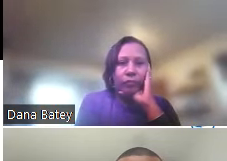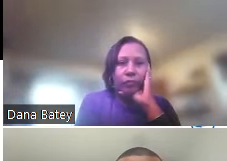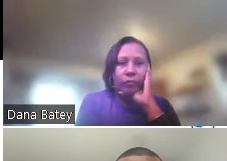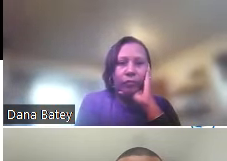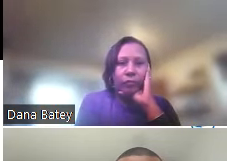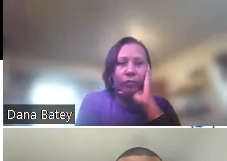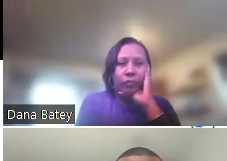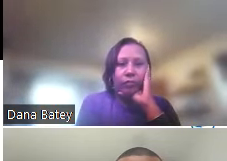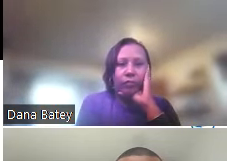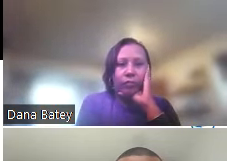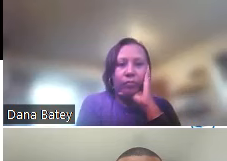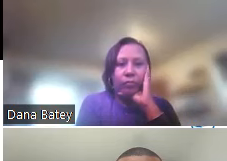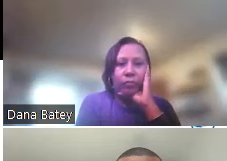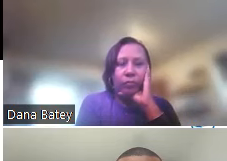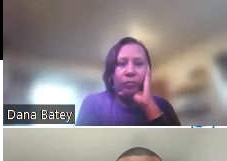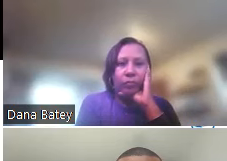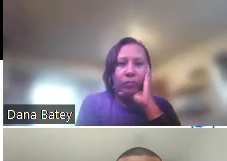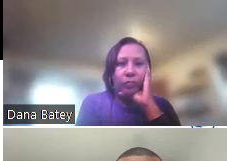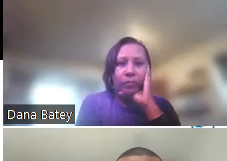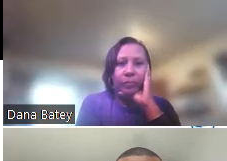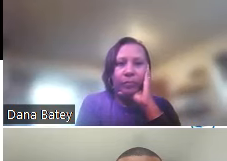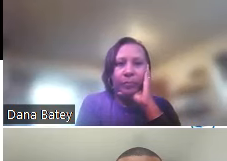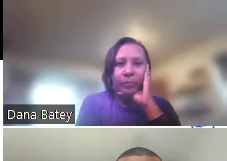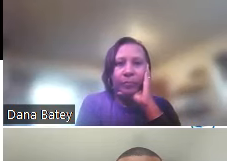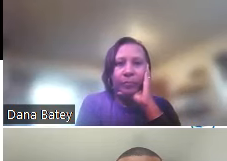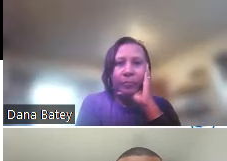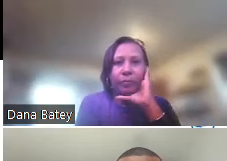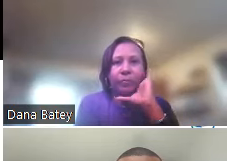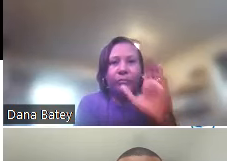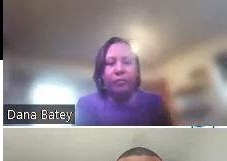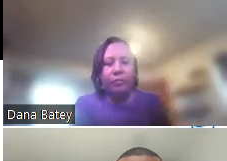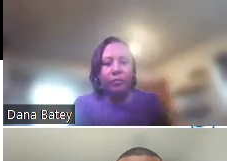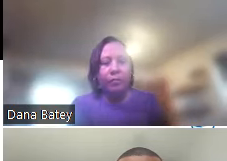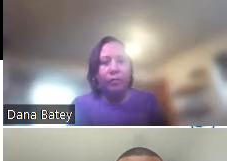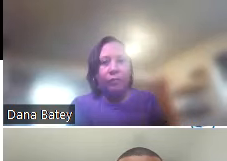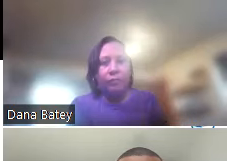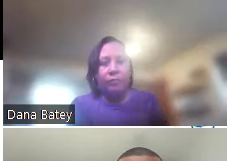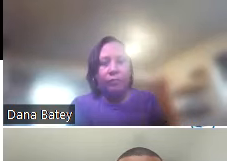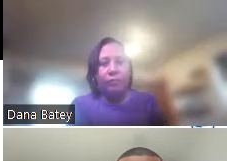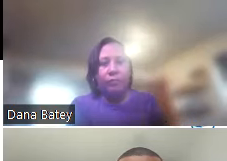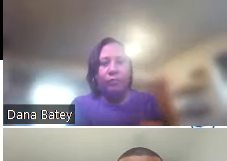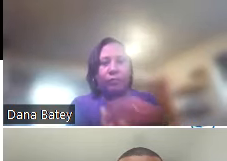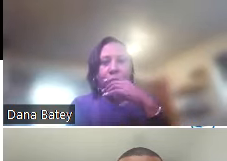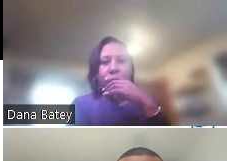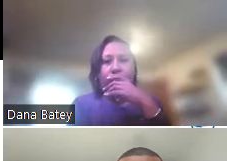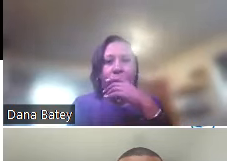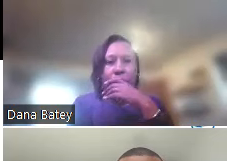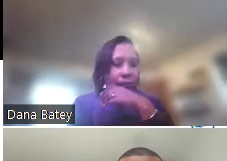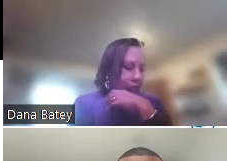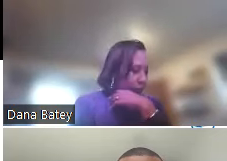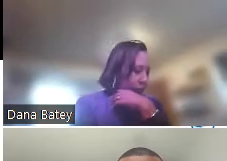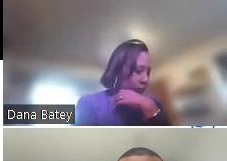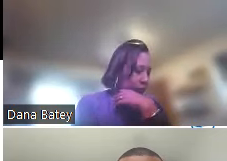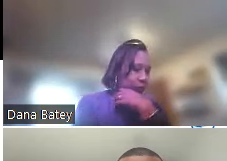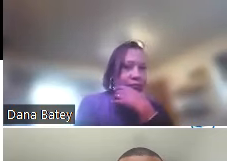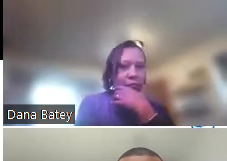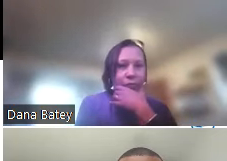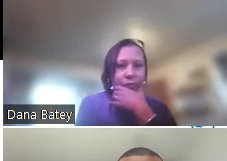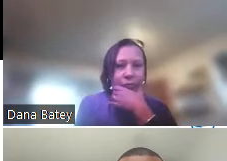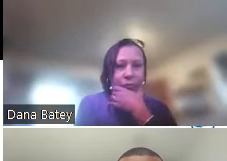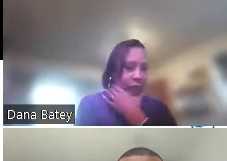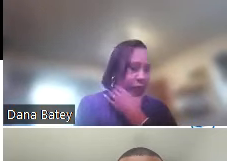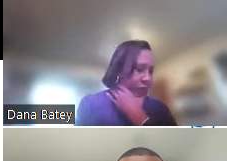even hospitals themselves, to say we need to move beyond where we've been, and how do we actually collect the right type of